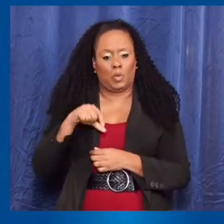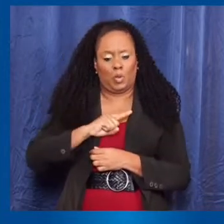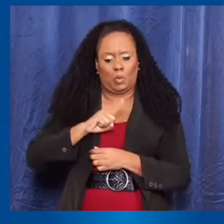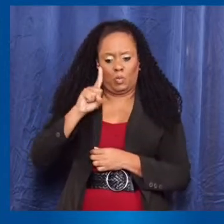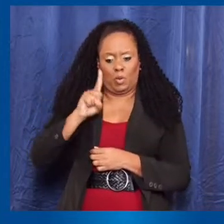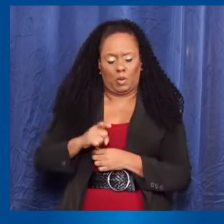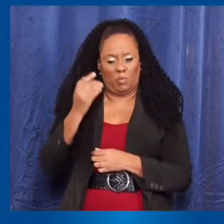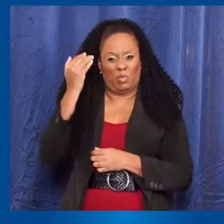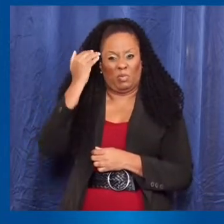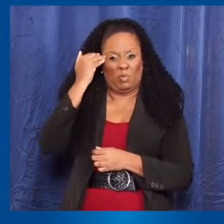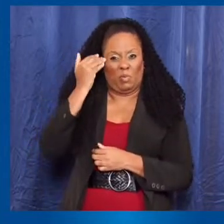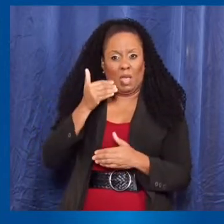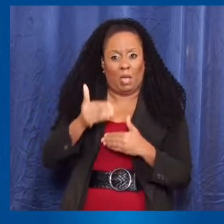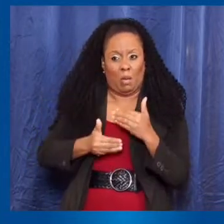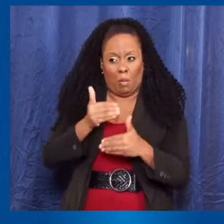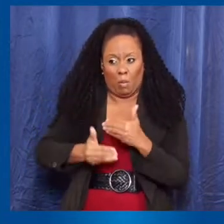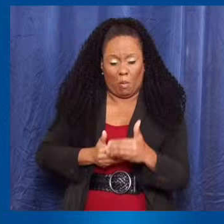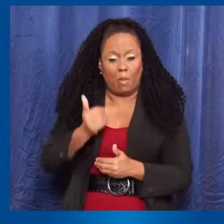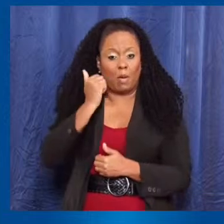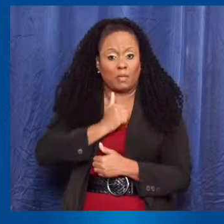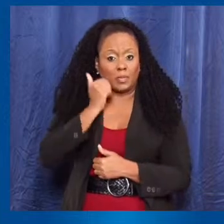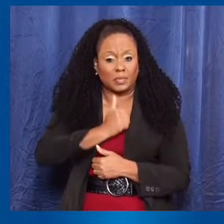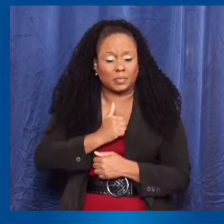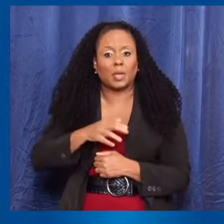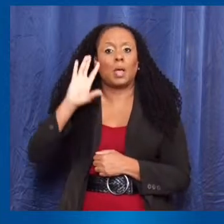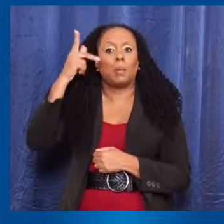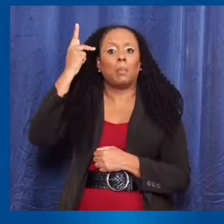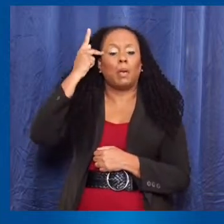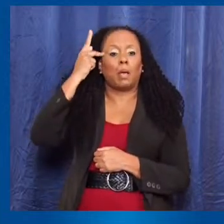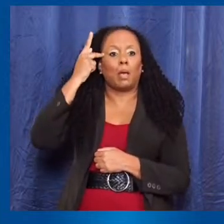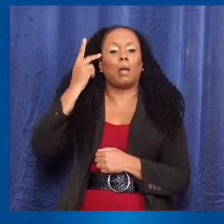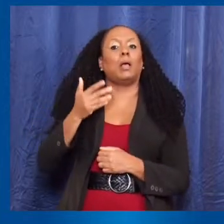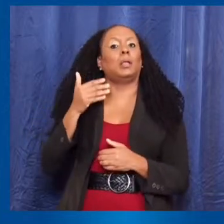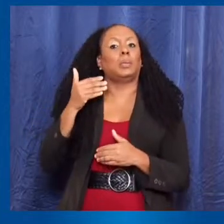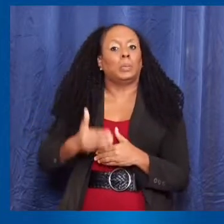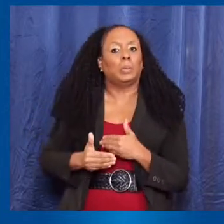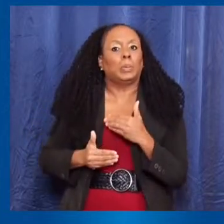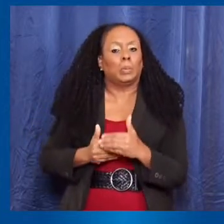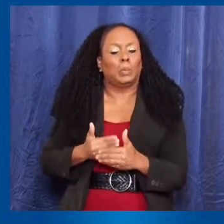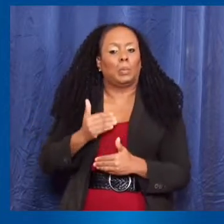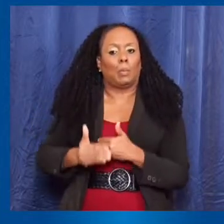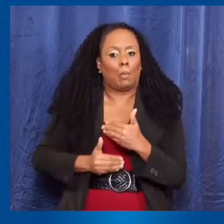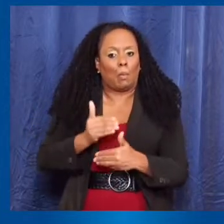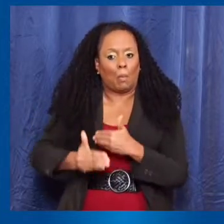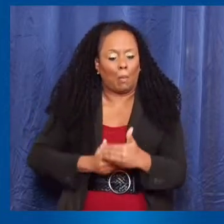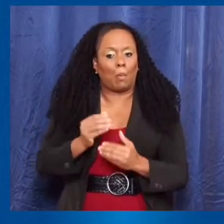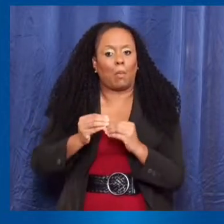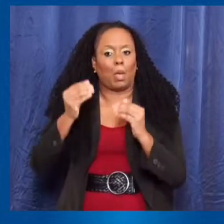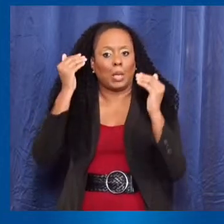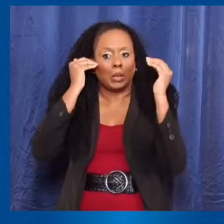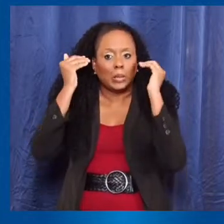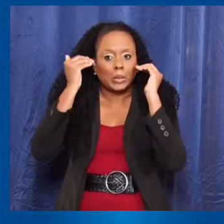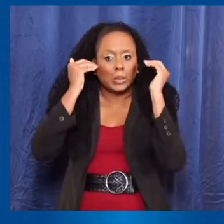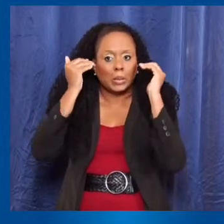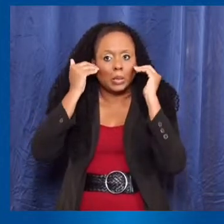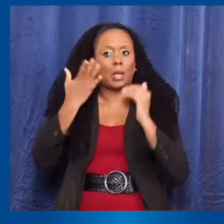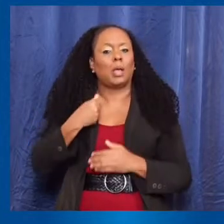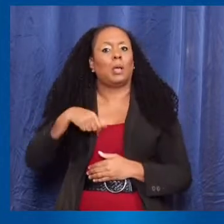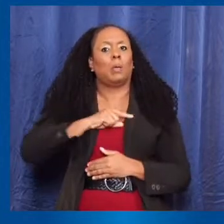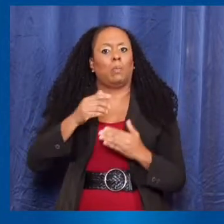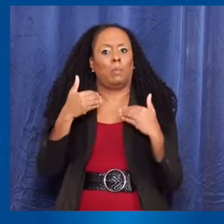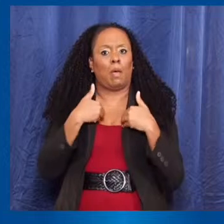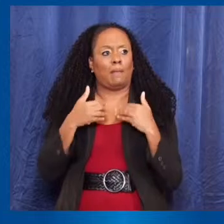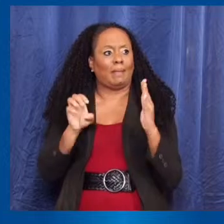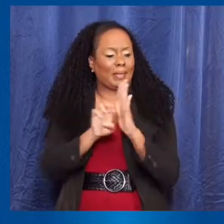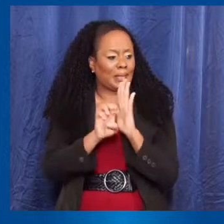every day. Political momentum is building up, as we can see through concrete examples.